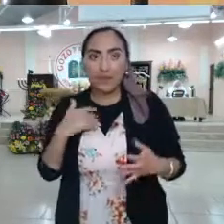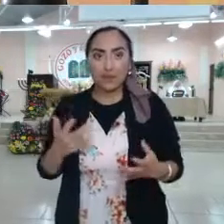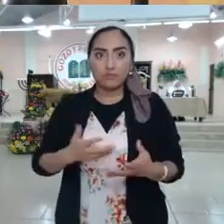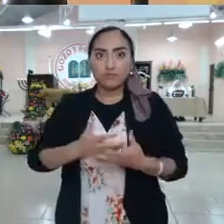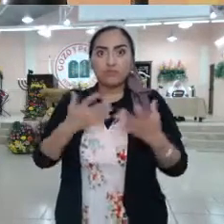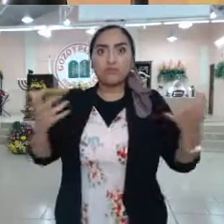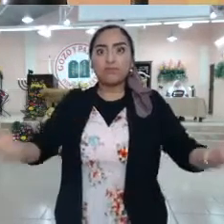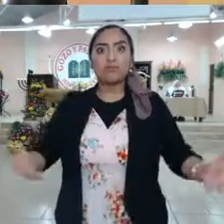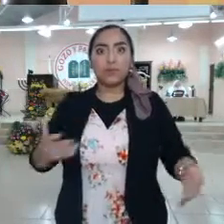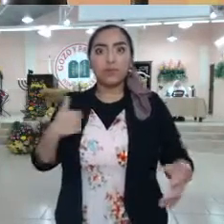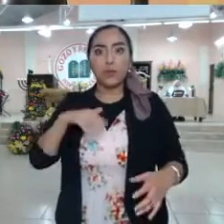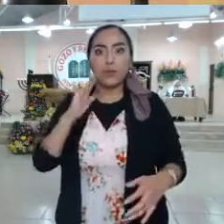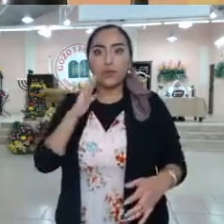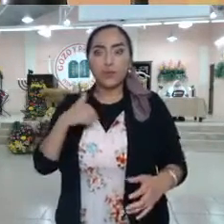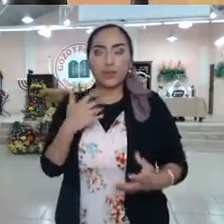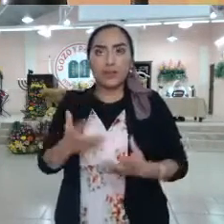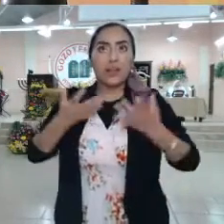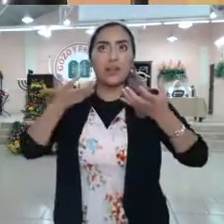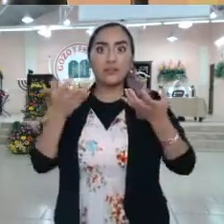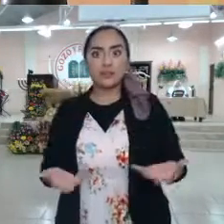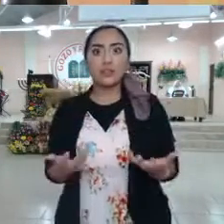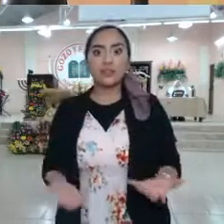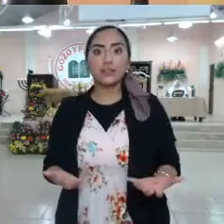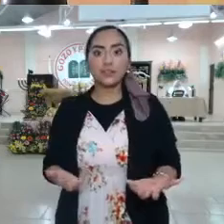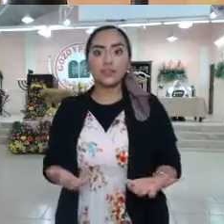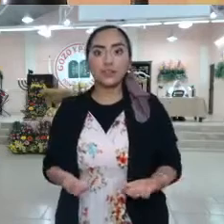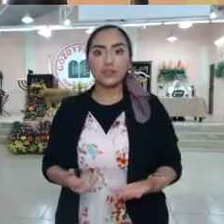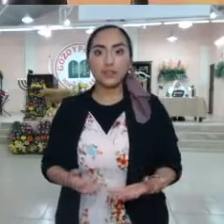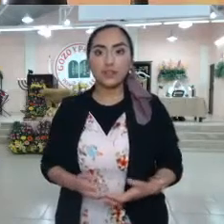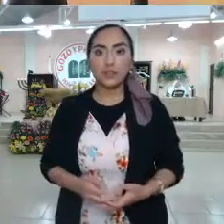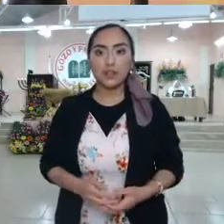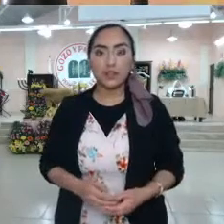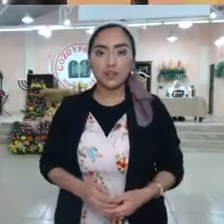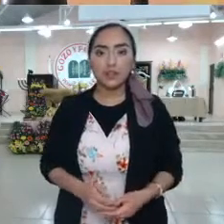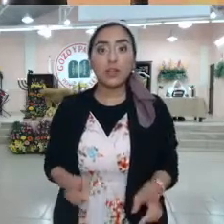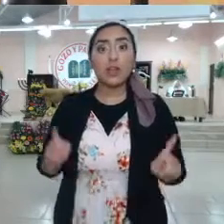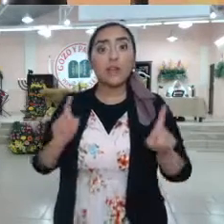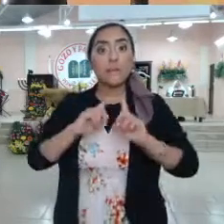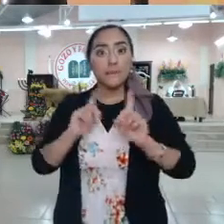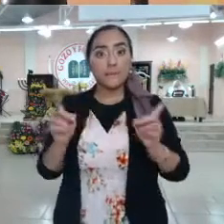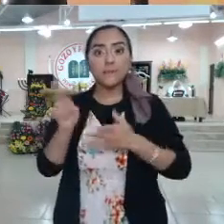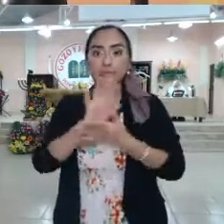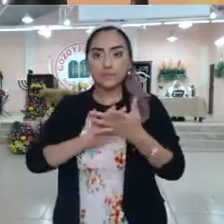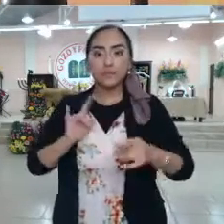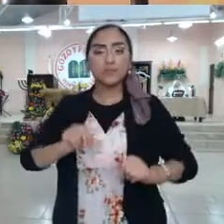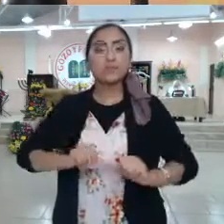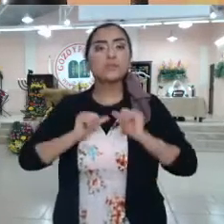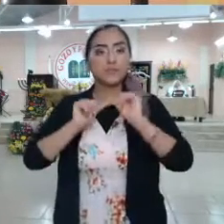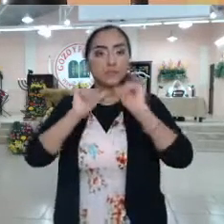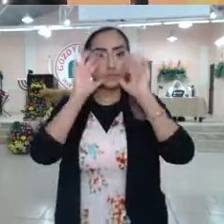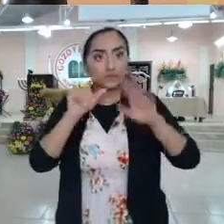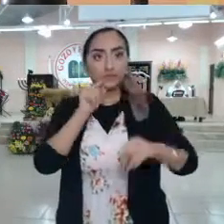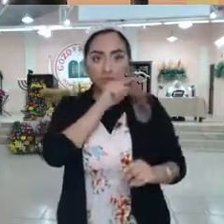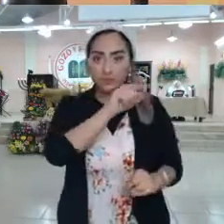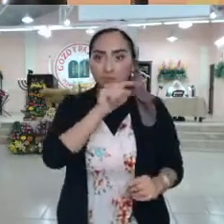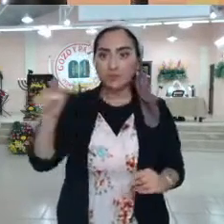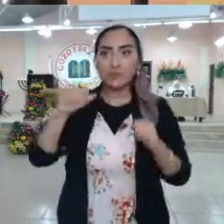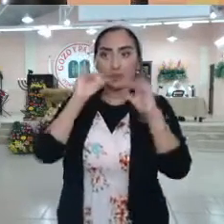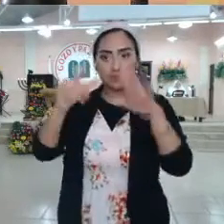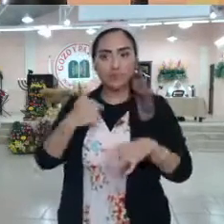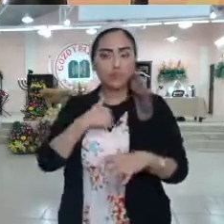Mexico, it could have been like heavier to us. We could have not been able to handle it. The Ruach